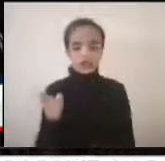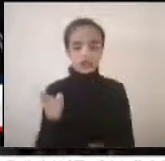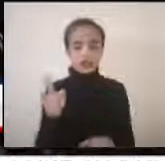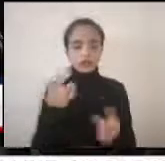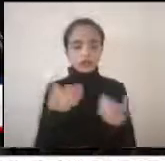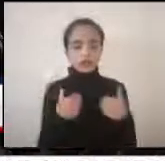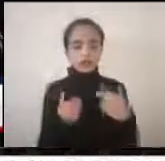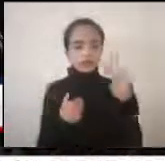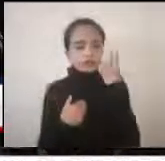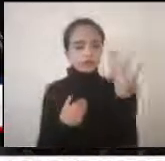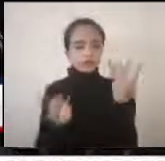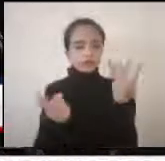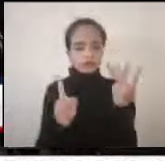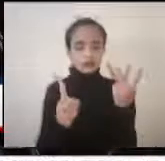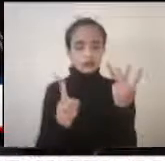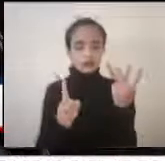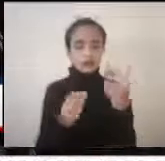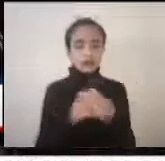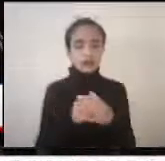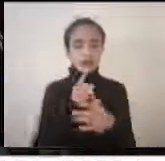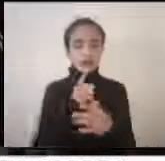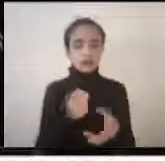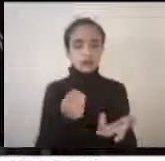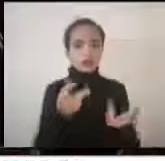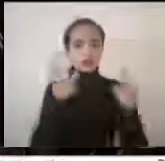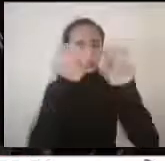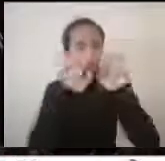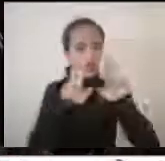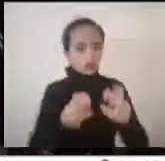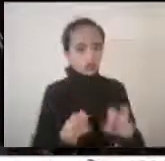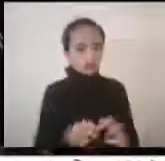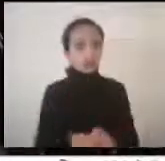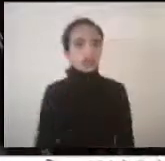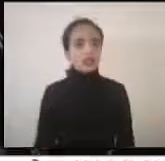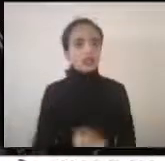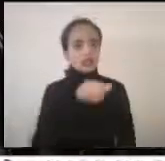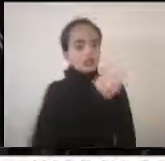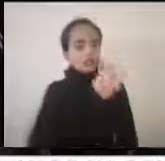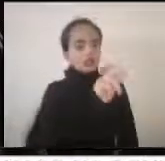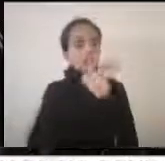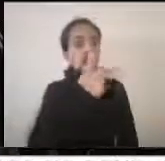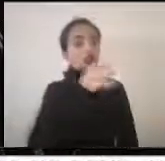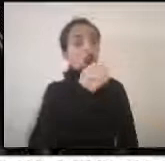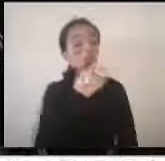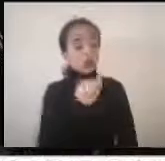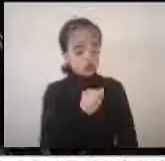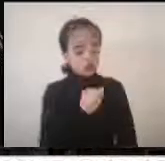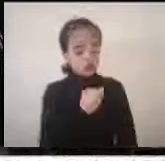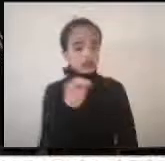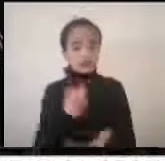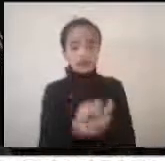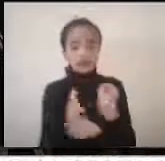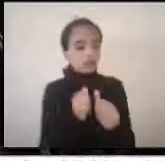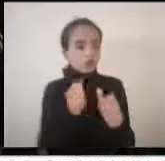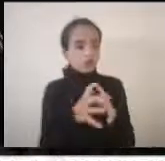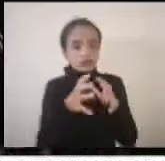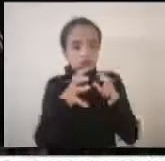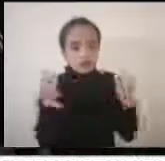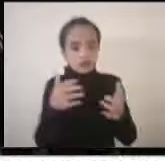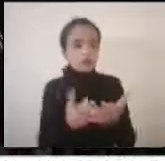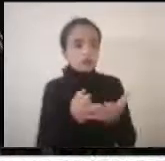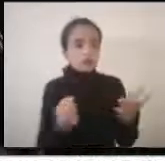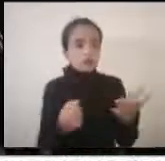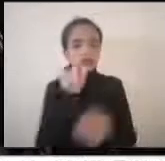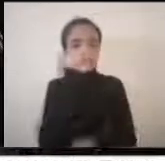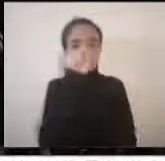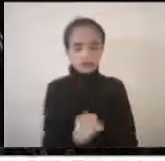still at an early exploration in Namibia in particular. Angola is already being the biggest supplier in the Southern Africa. So what